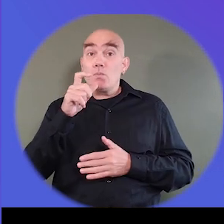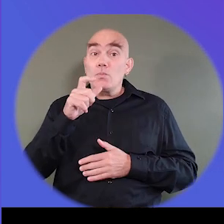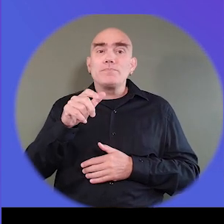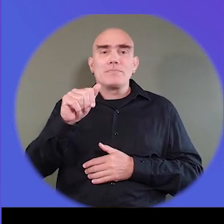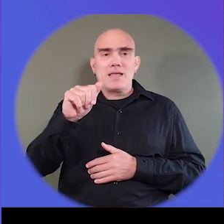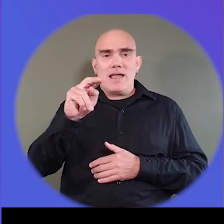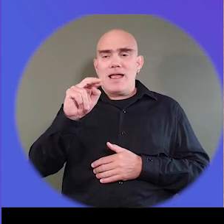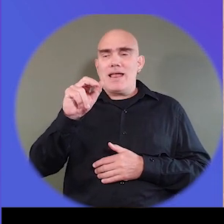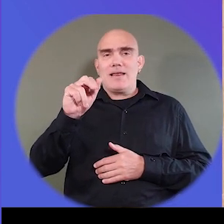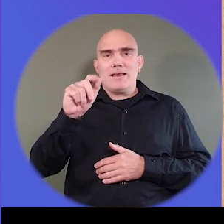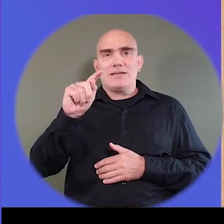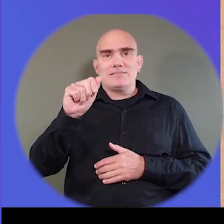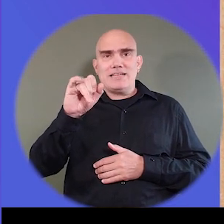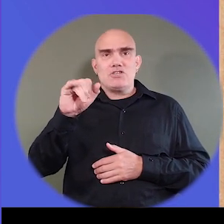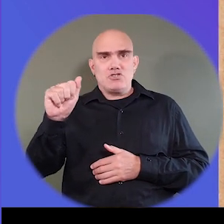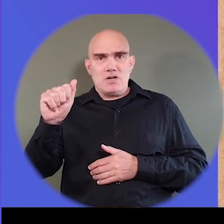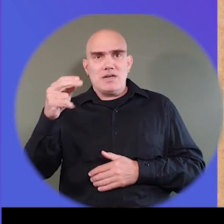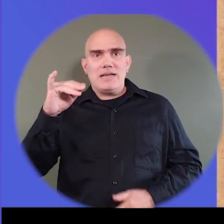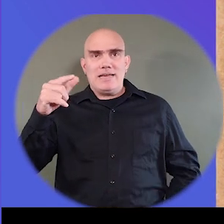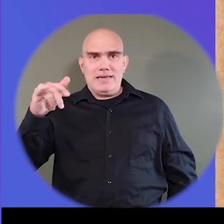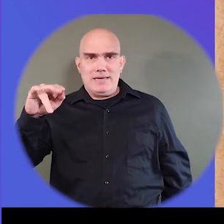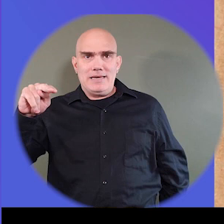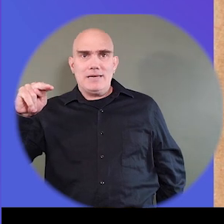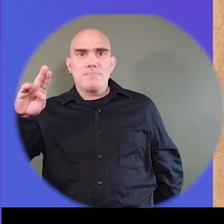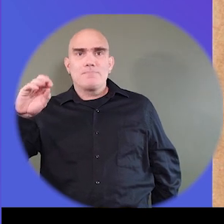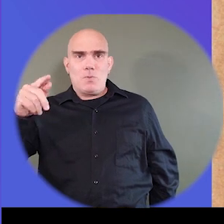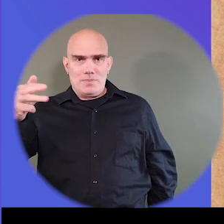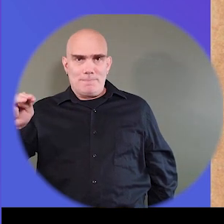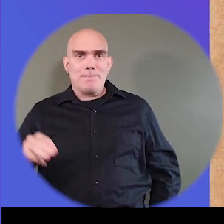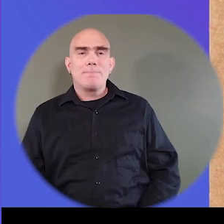illustrated by Anastasia Higginbotham.